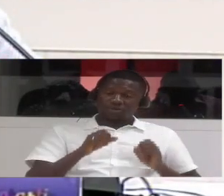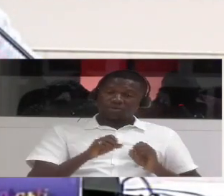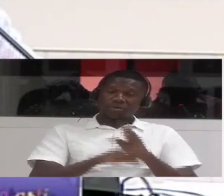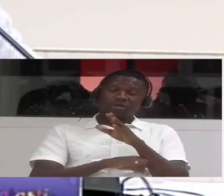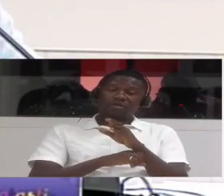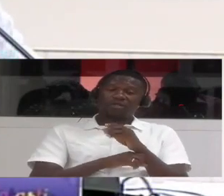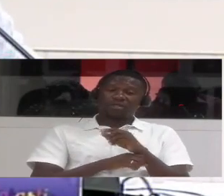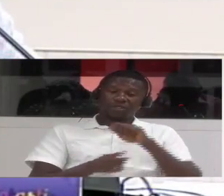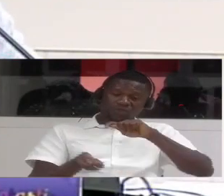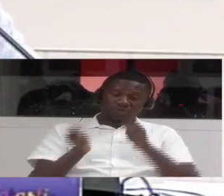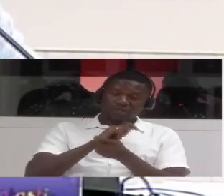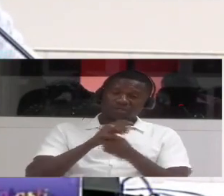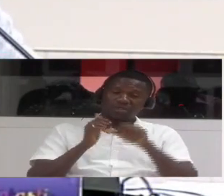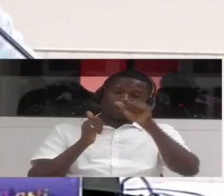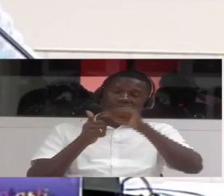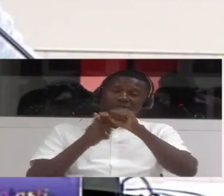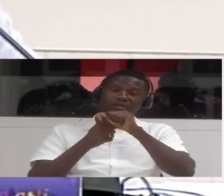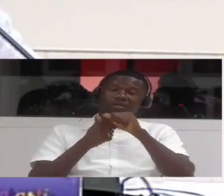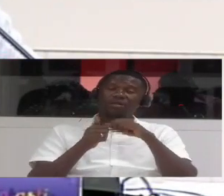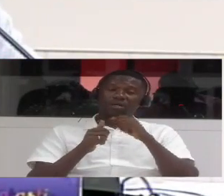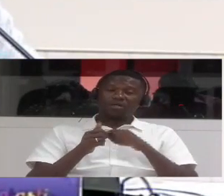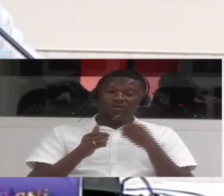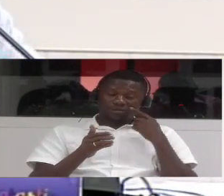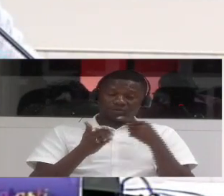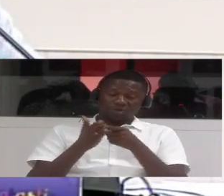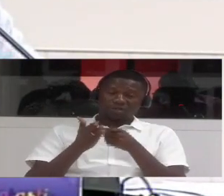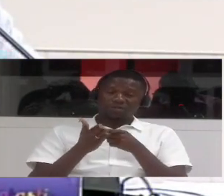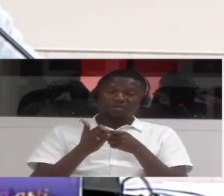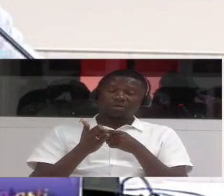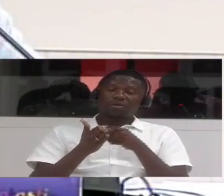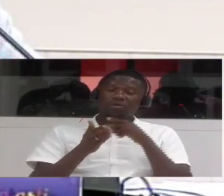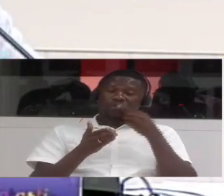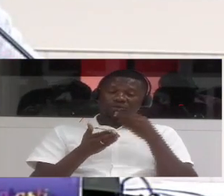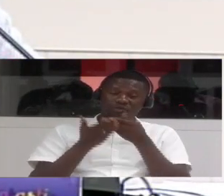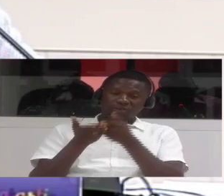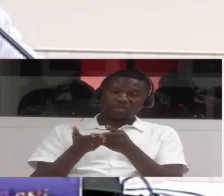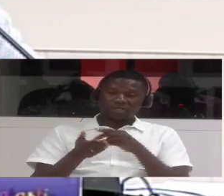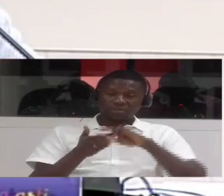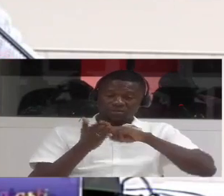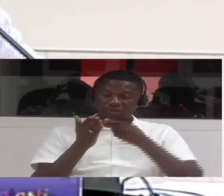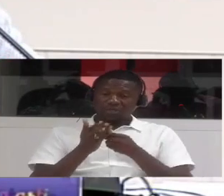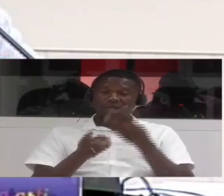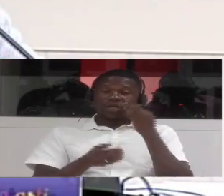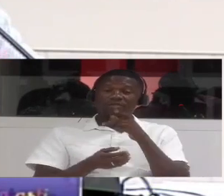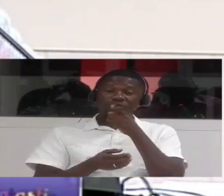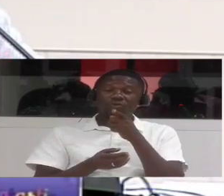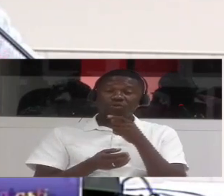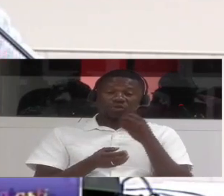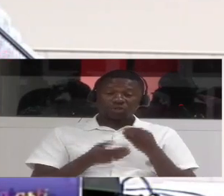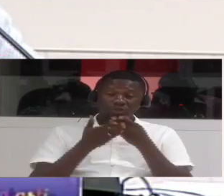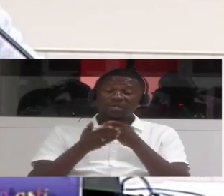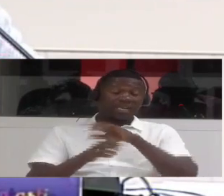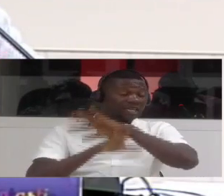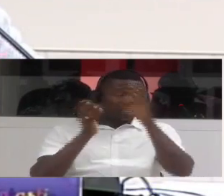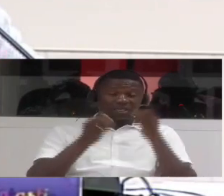the act and inserted this particular provision. That is to say that if you publish any information on the